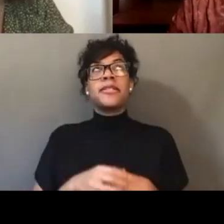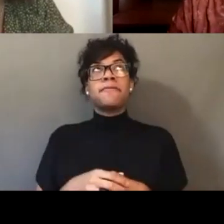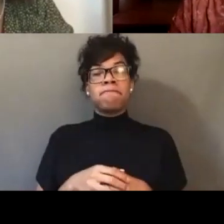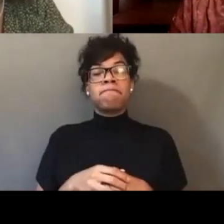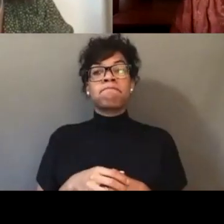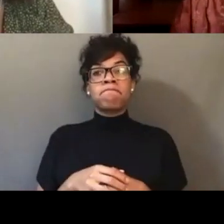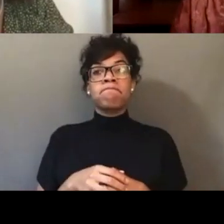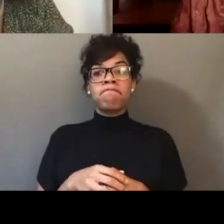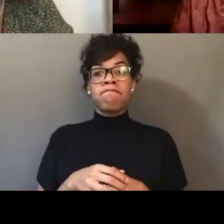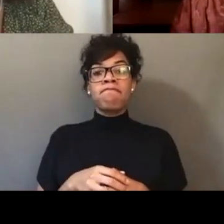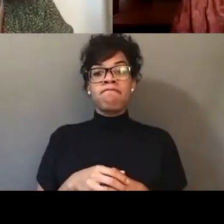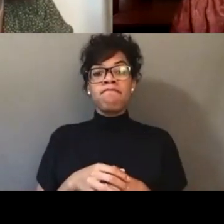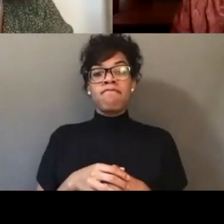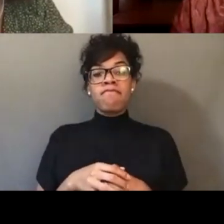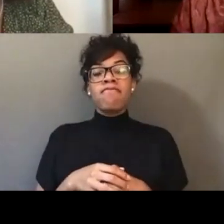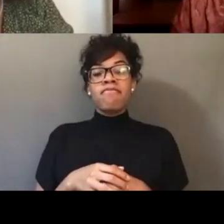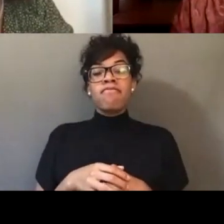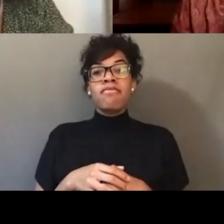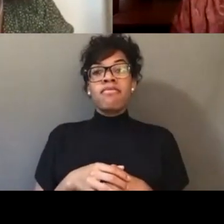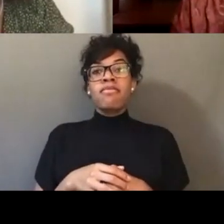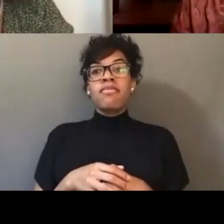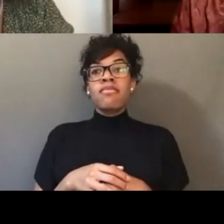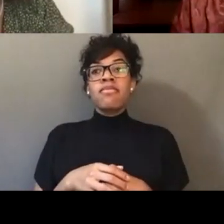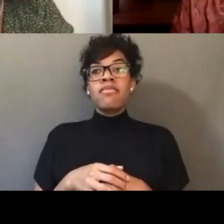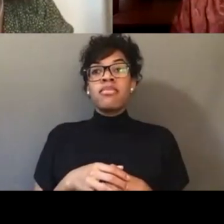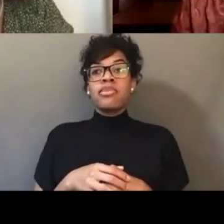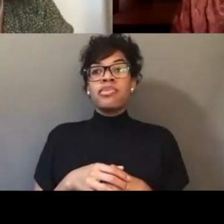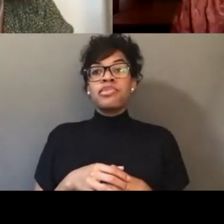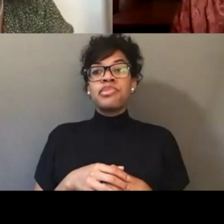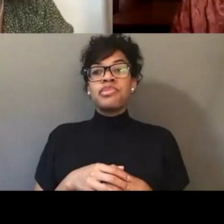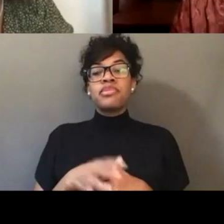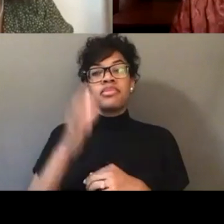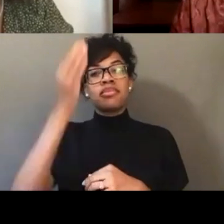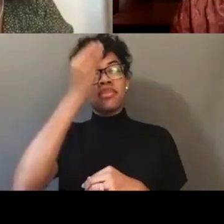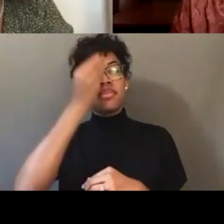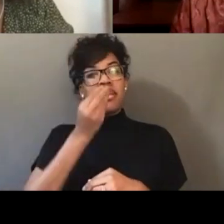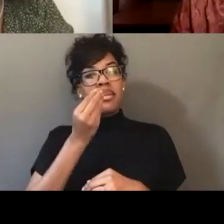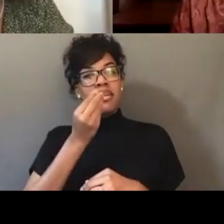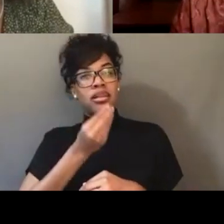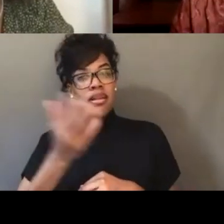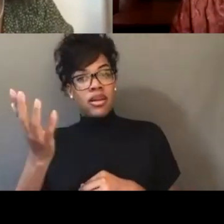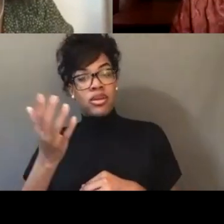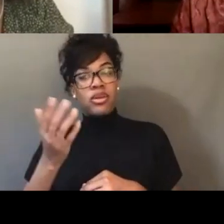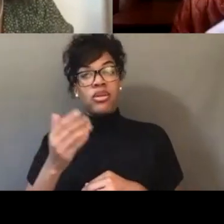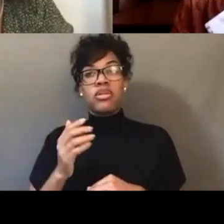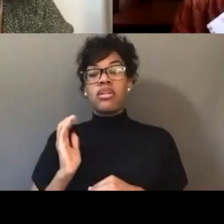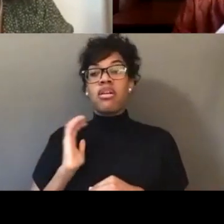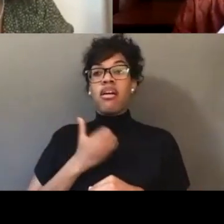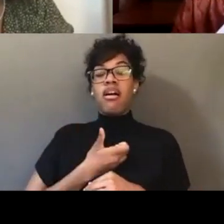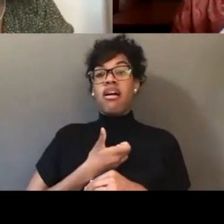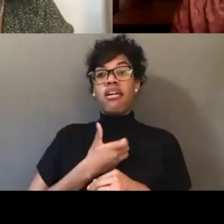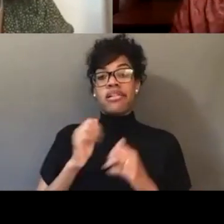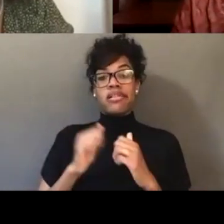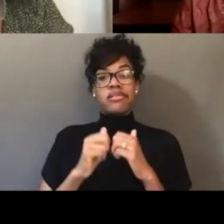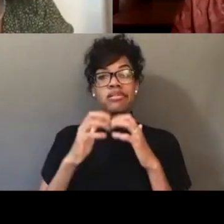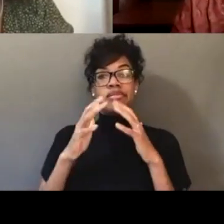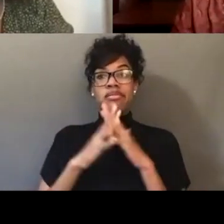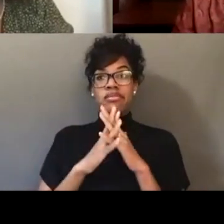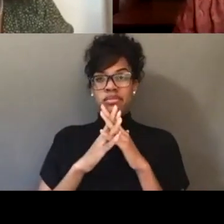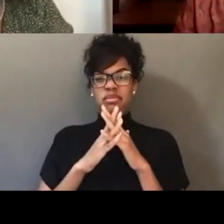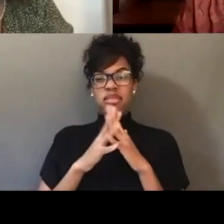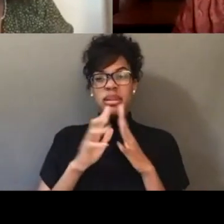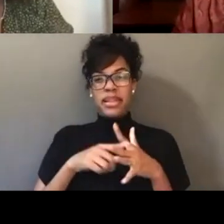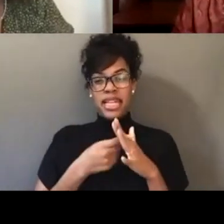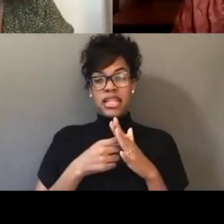I want to share that one of the like founding documents for MAPSO Freedom School has been a document